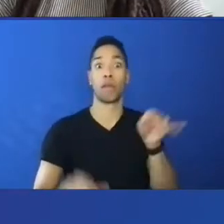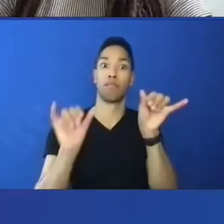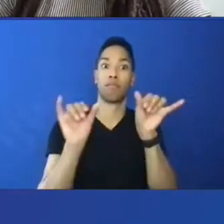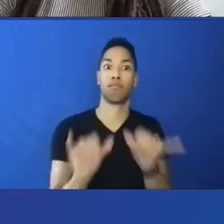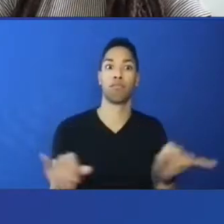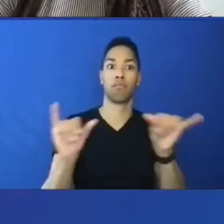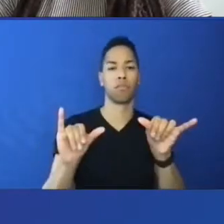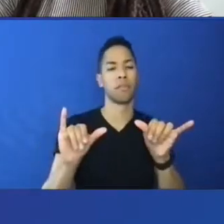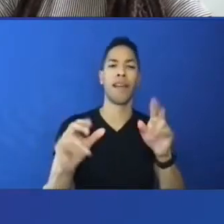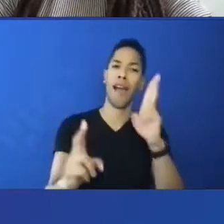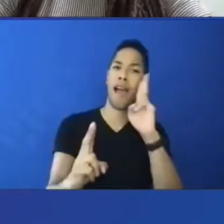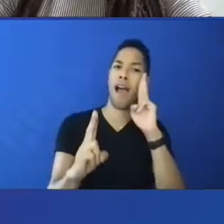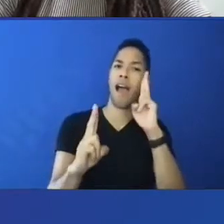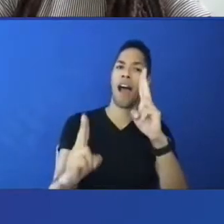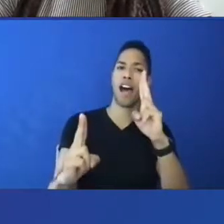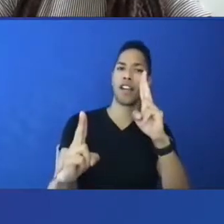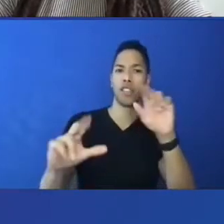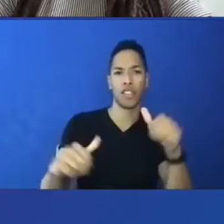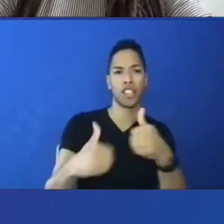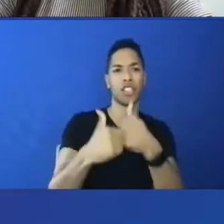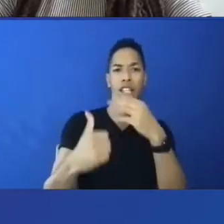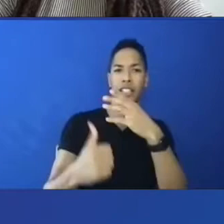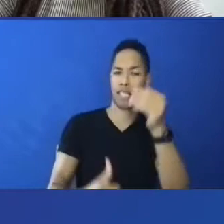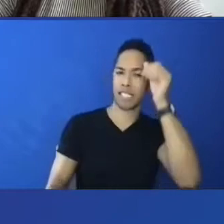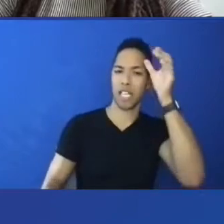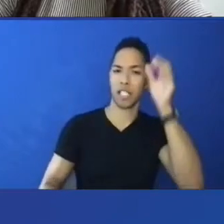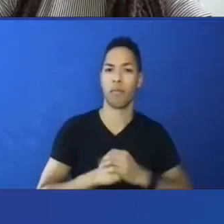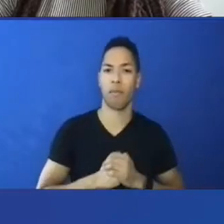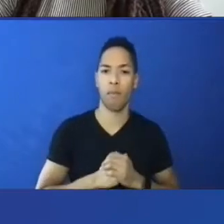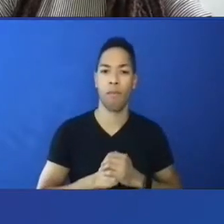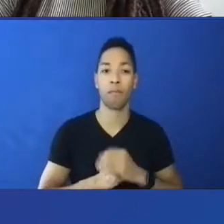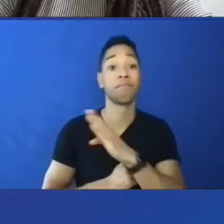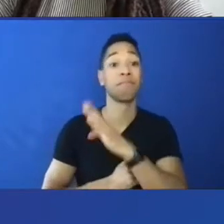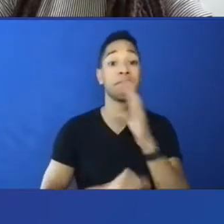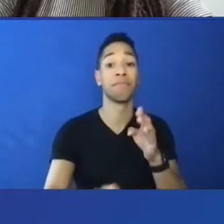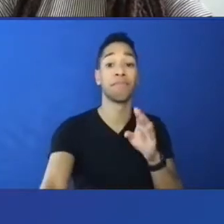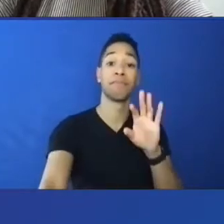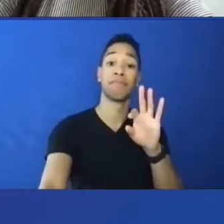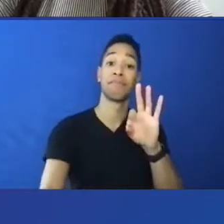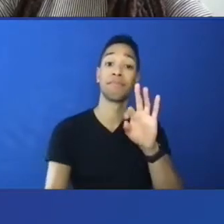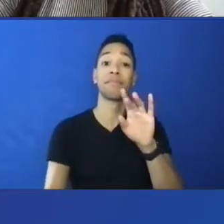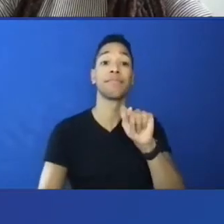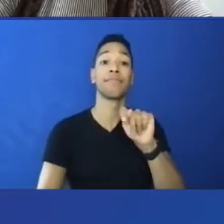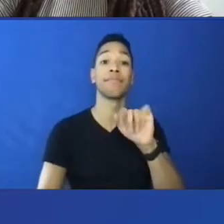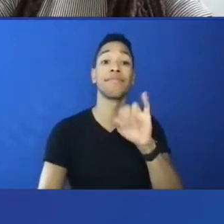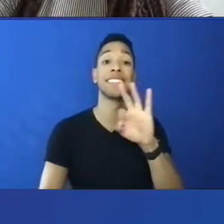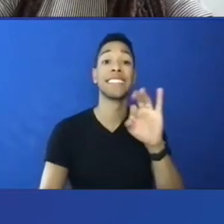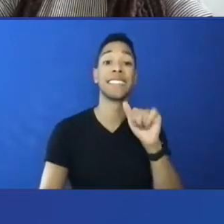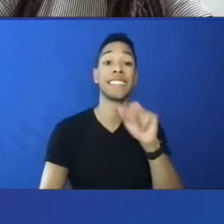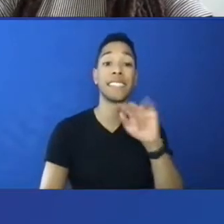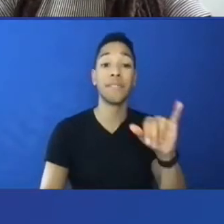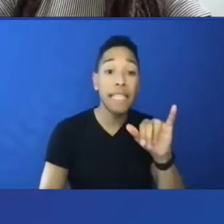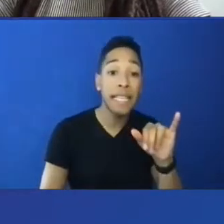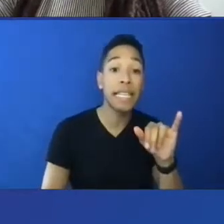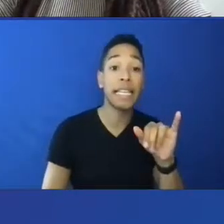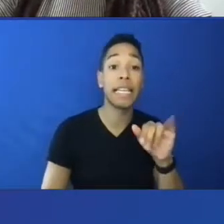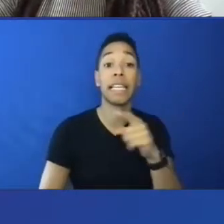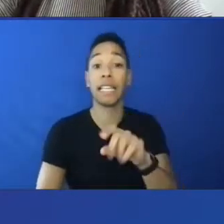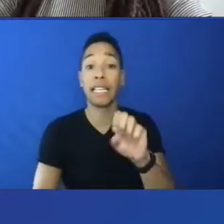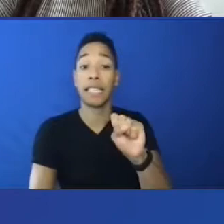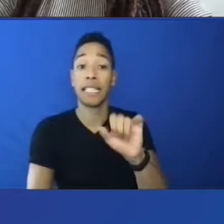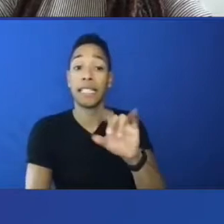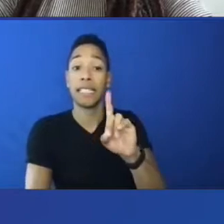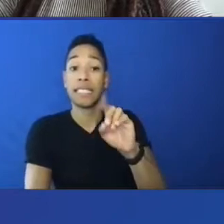honor the talents and the historical knowledge. All right. Tiffany, Sydnie, do you feel inspired to, anyone want to go next?